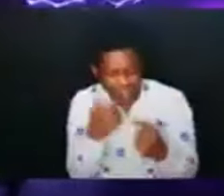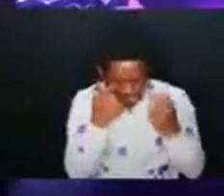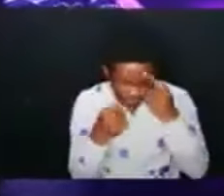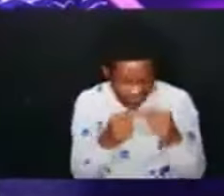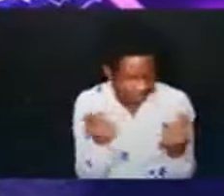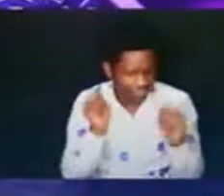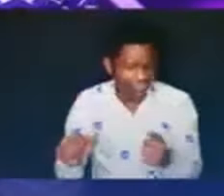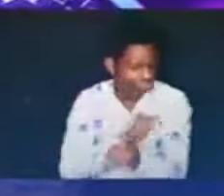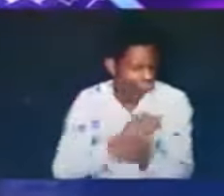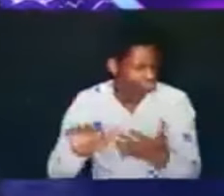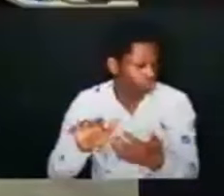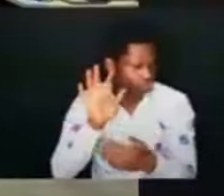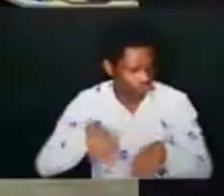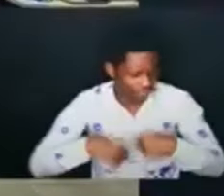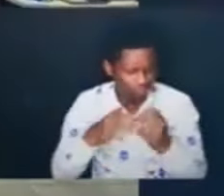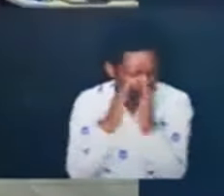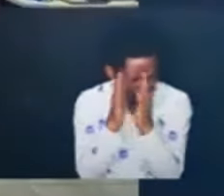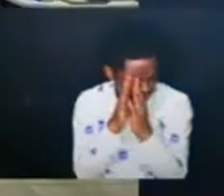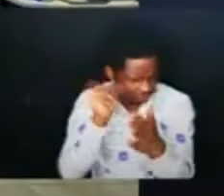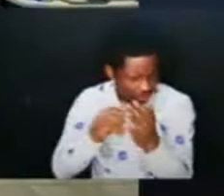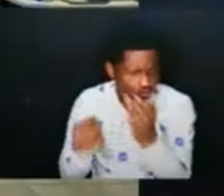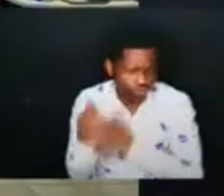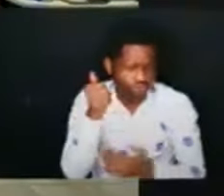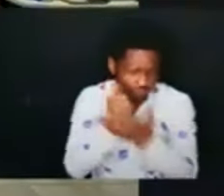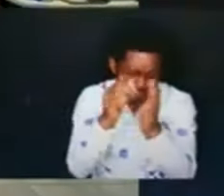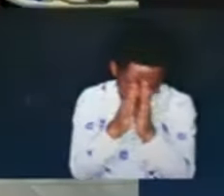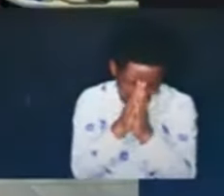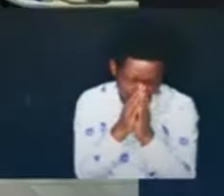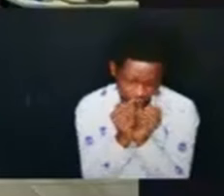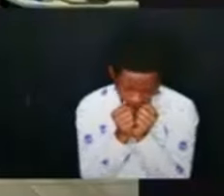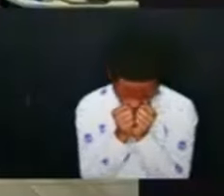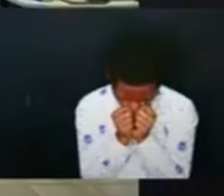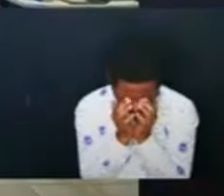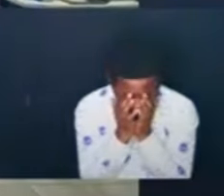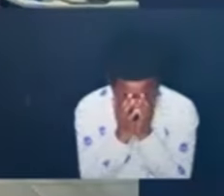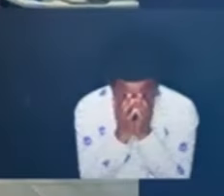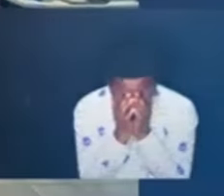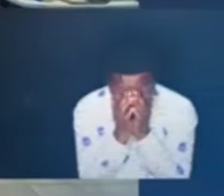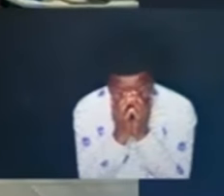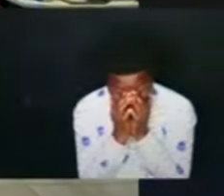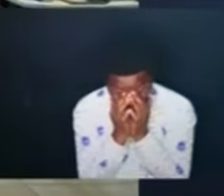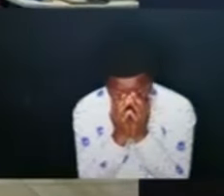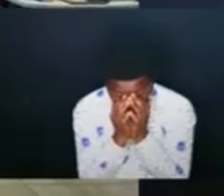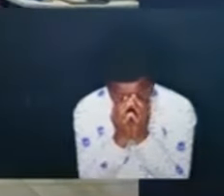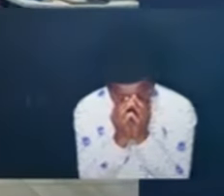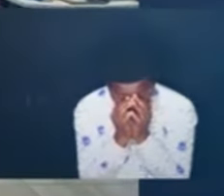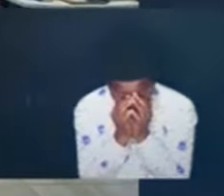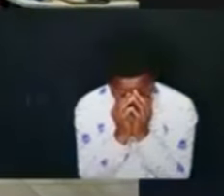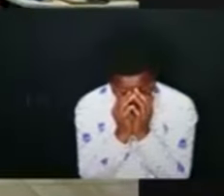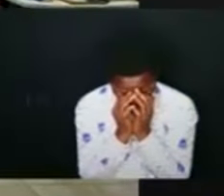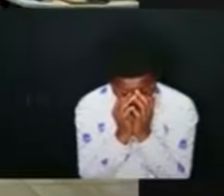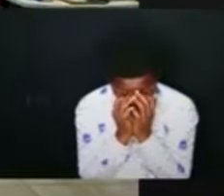My mouth, Lord. My mouth, Lord. grant grace, Lord, in the name